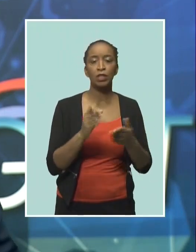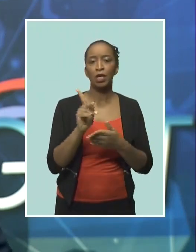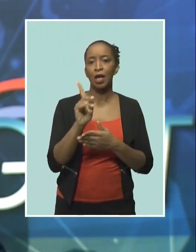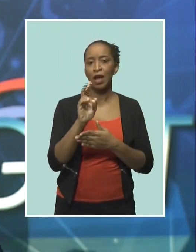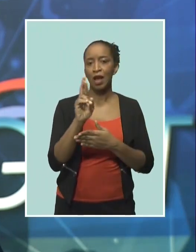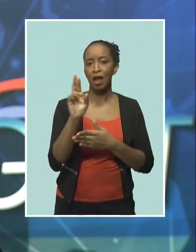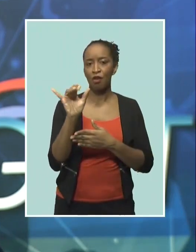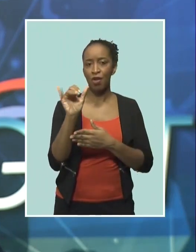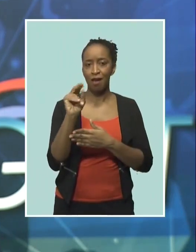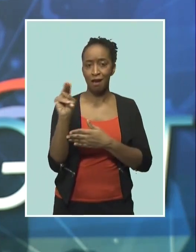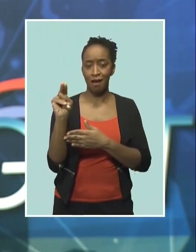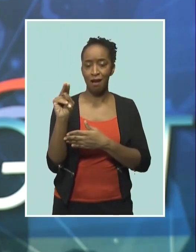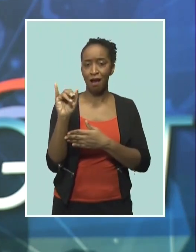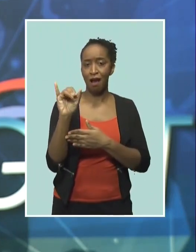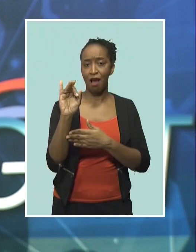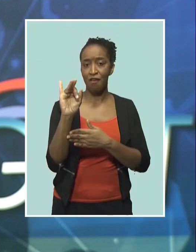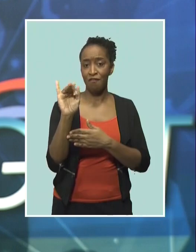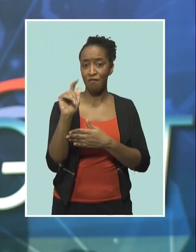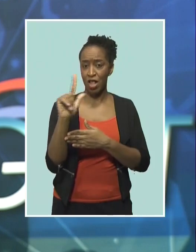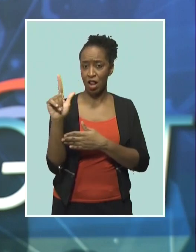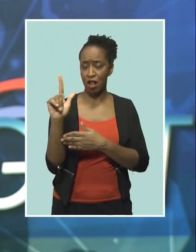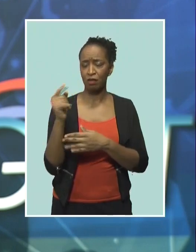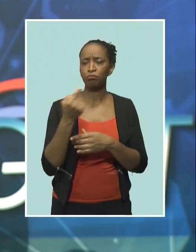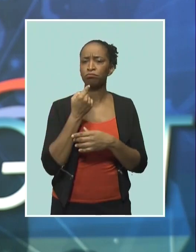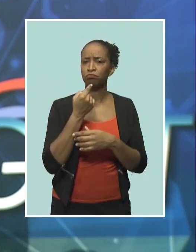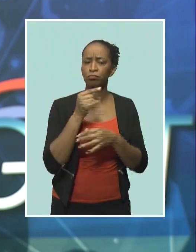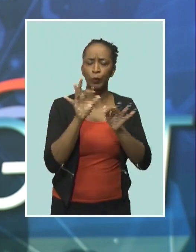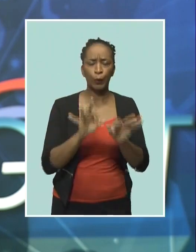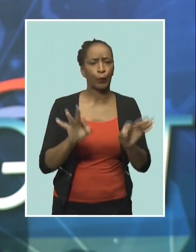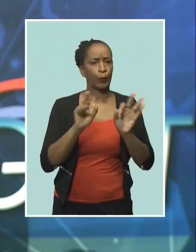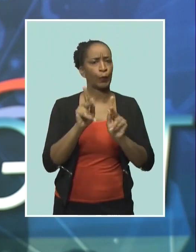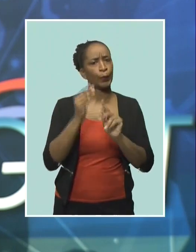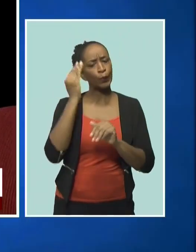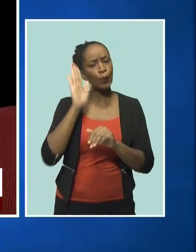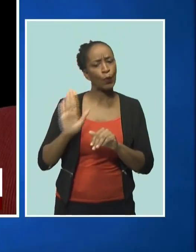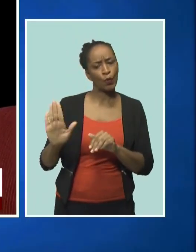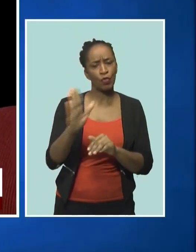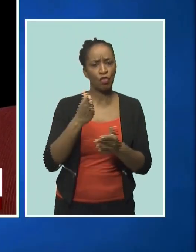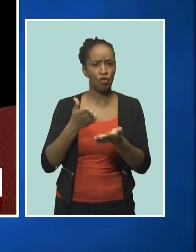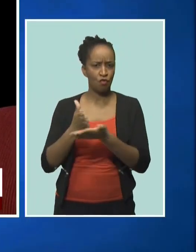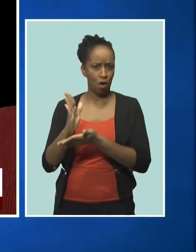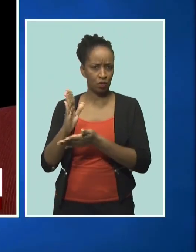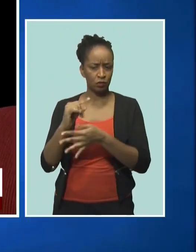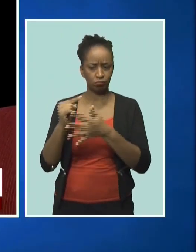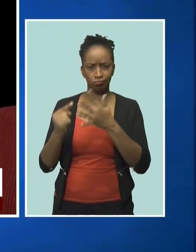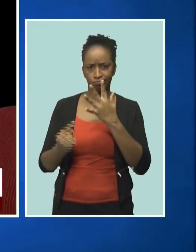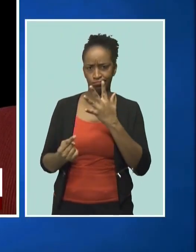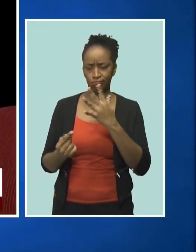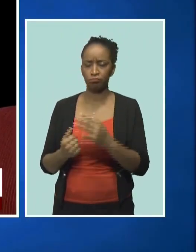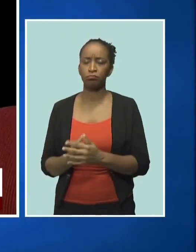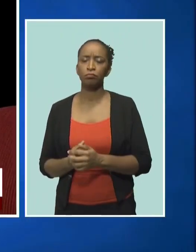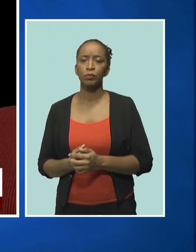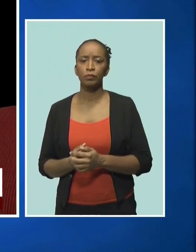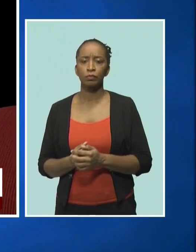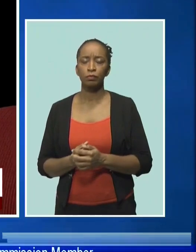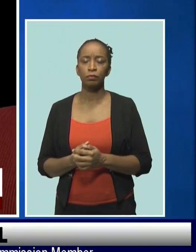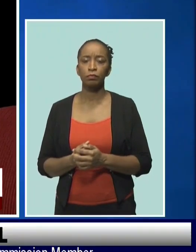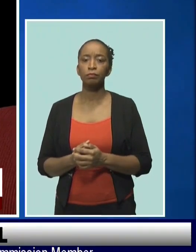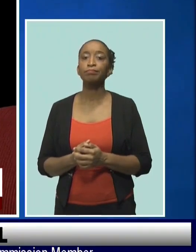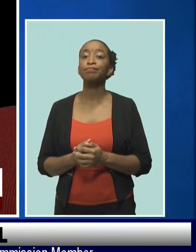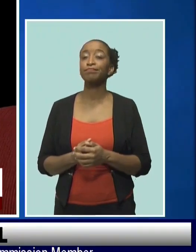says it is imperative that the public is aware of their rights. One of the things we really do need is